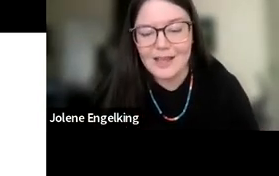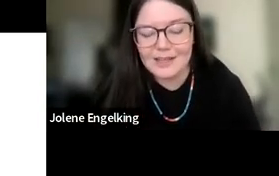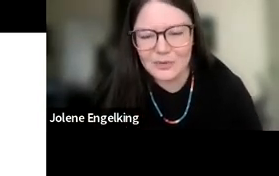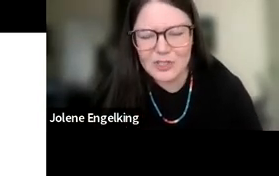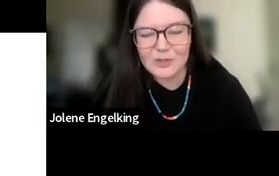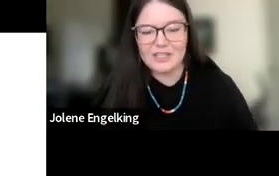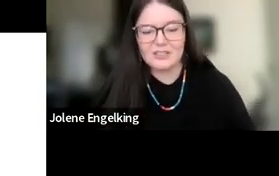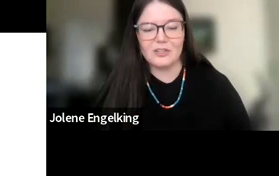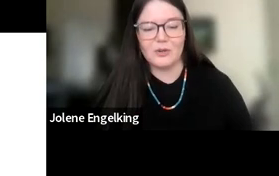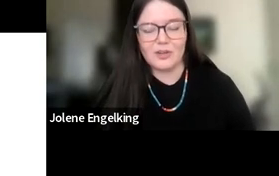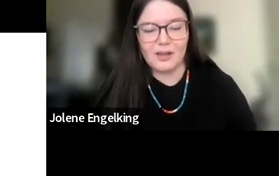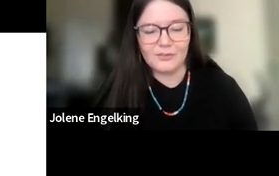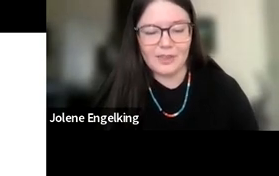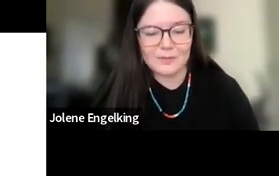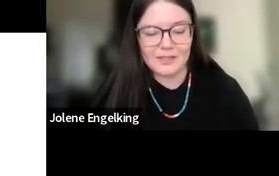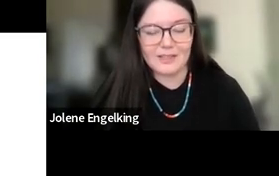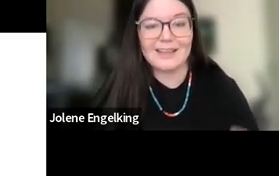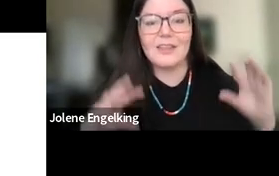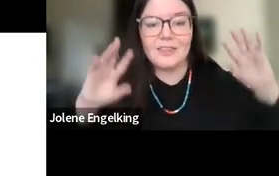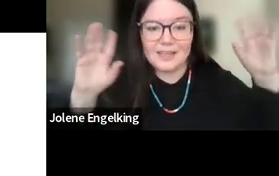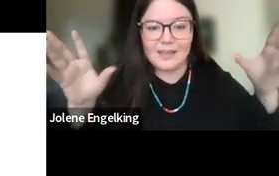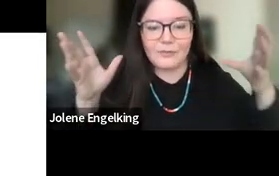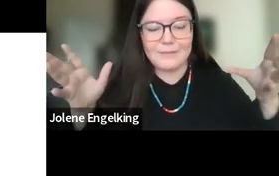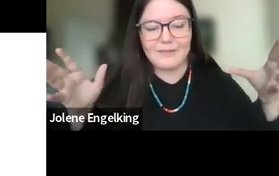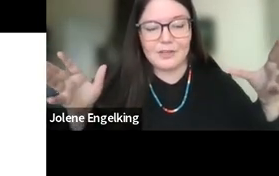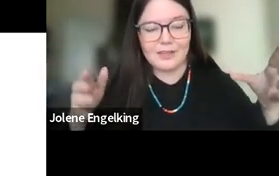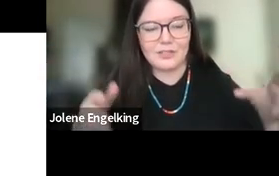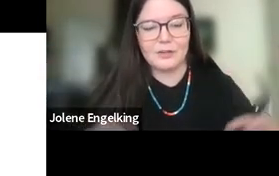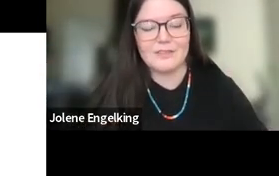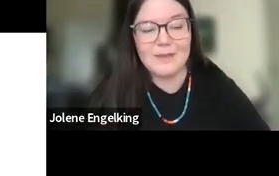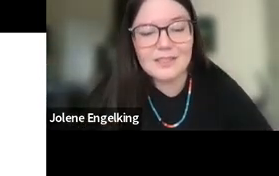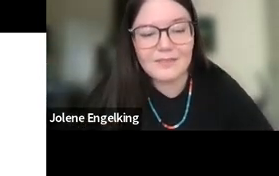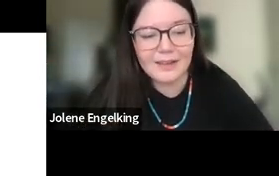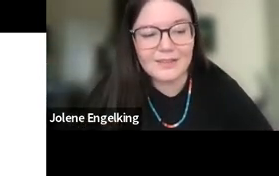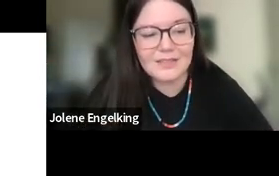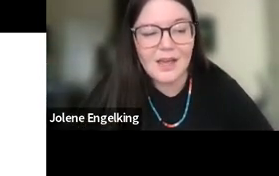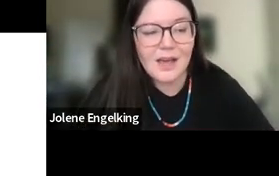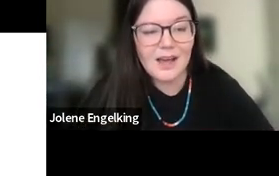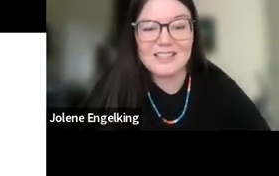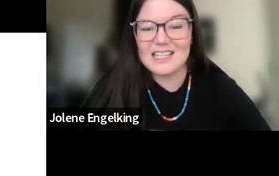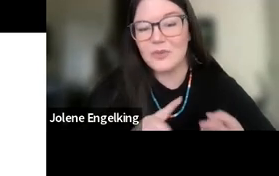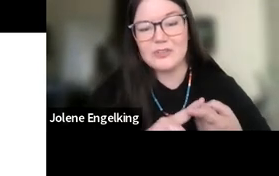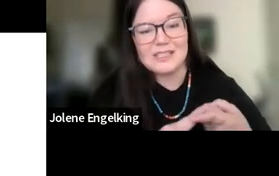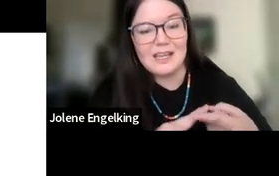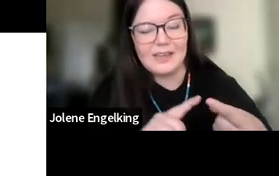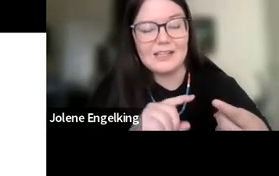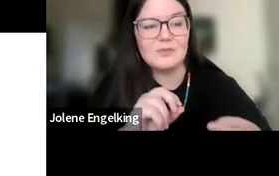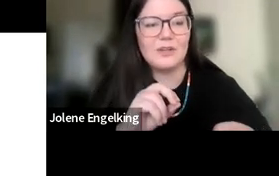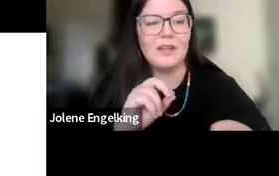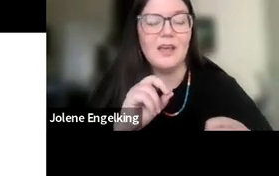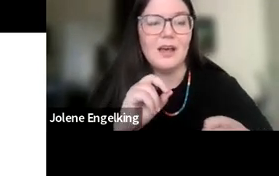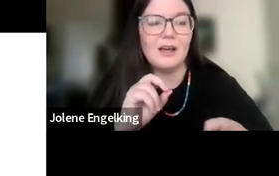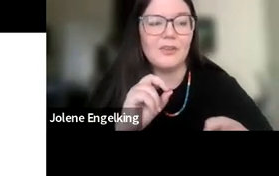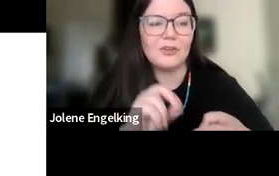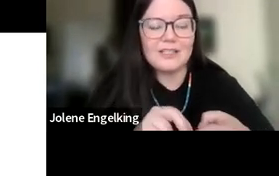programs. And so it was so much easier for them to be like thinking and framing everything in terms of domestic violence, because that's what they're seeing. That is